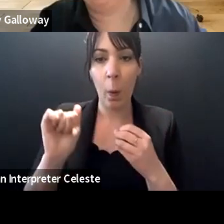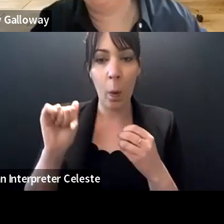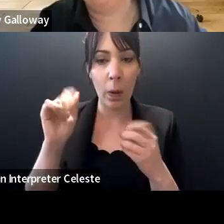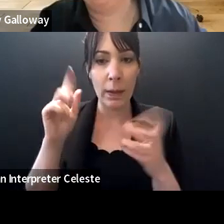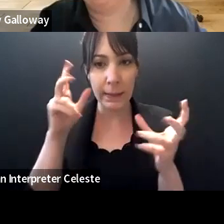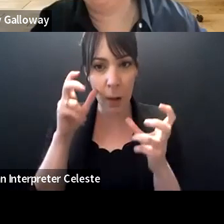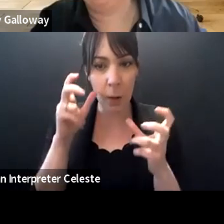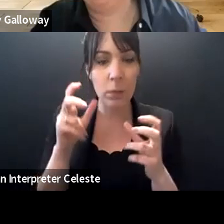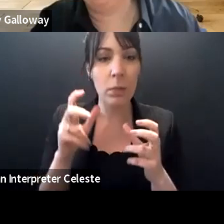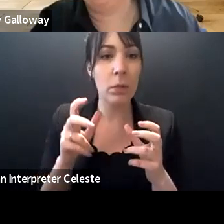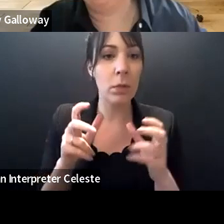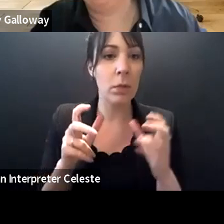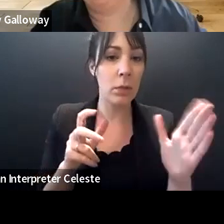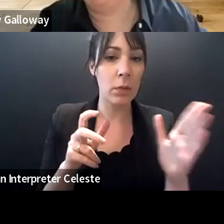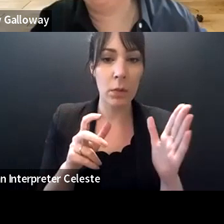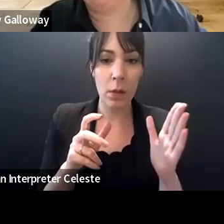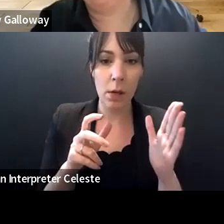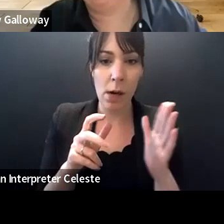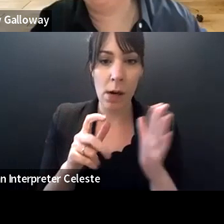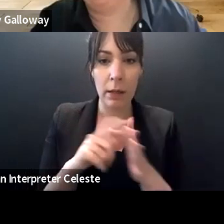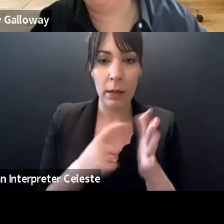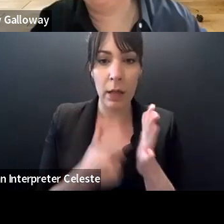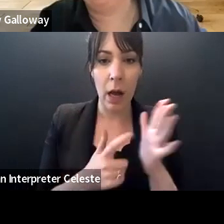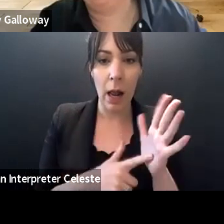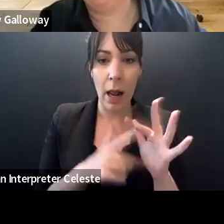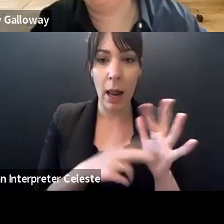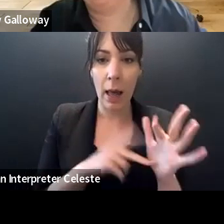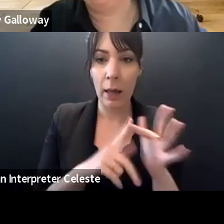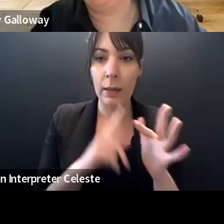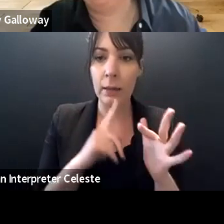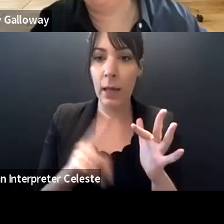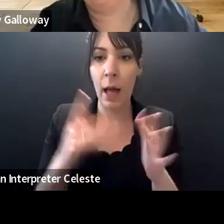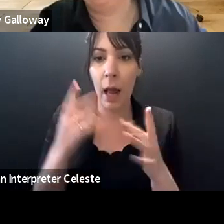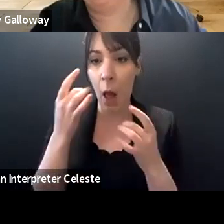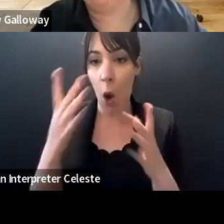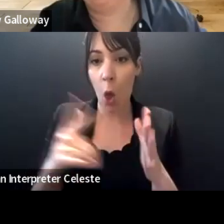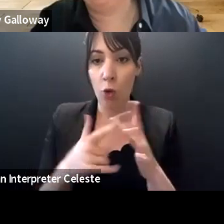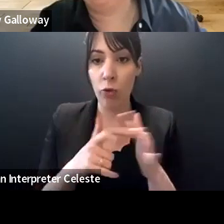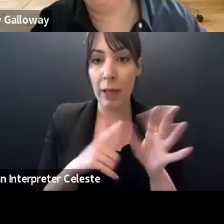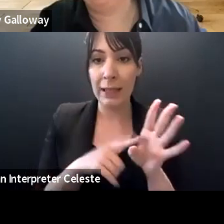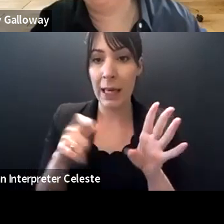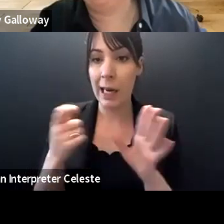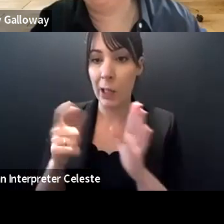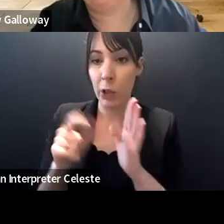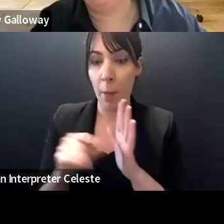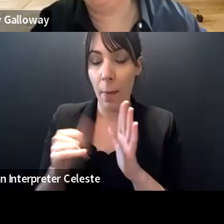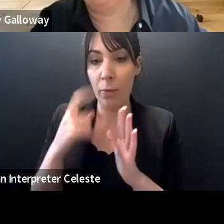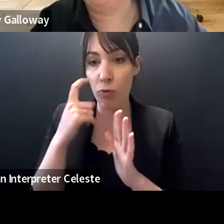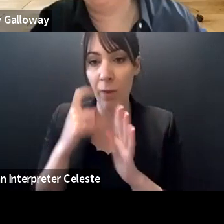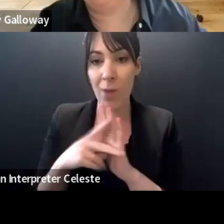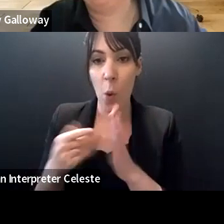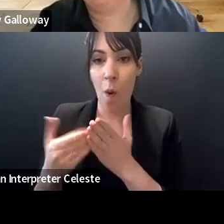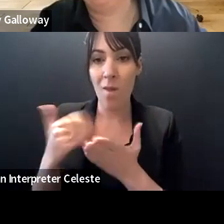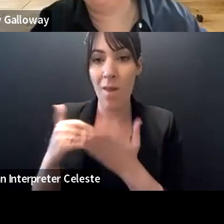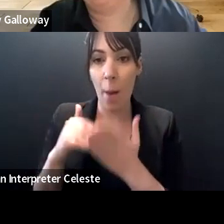you do, I think, Tracy, maybe when you talk next, maybe turning your video off might help the sound come through a little bit easier for us. So that's a